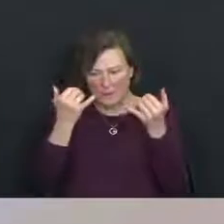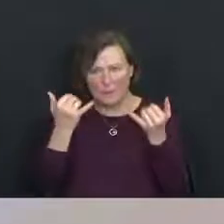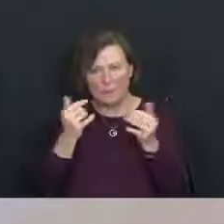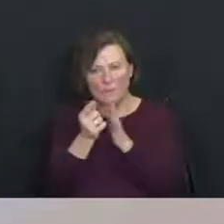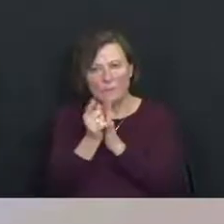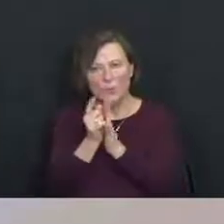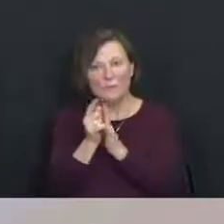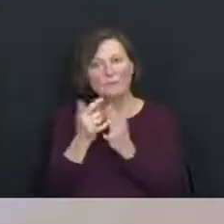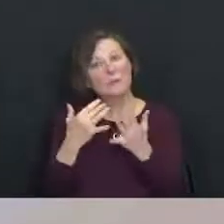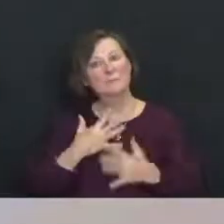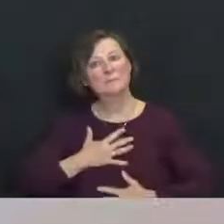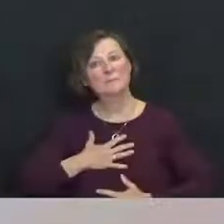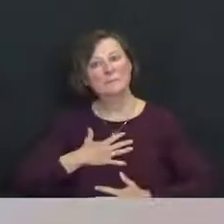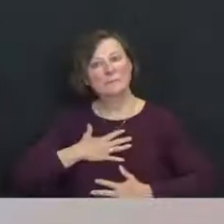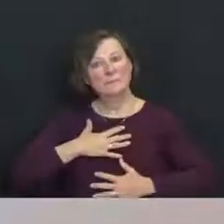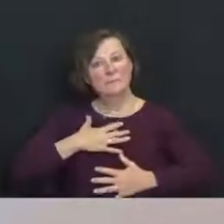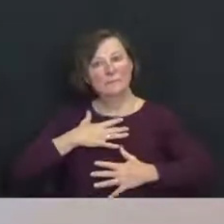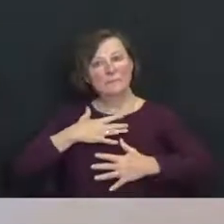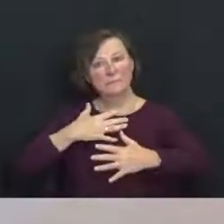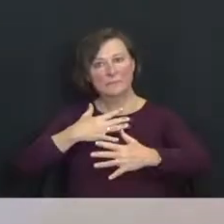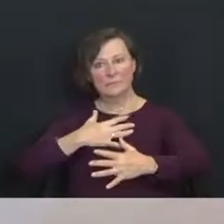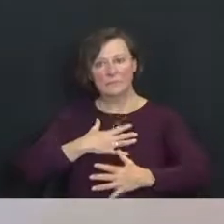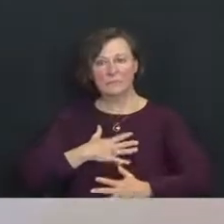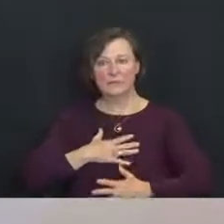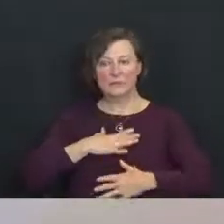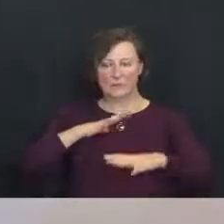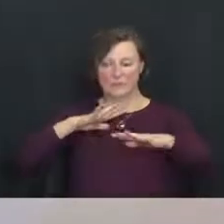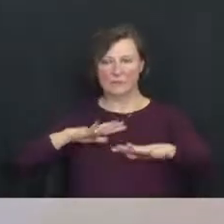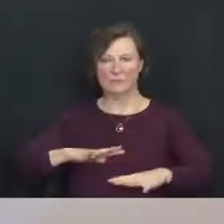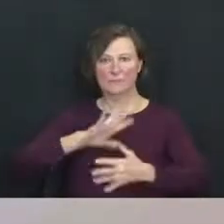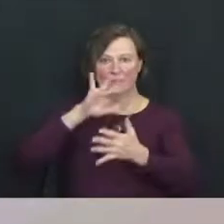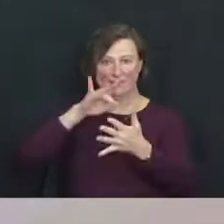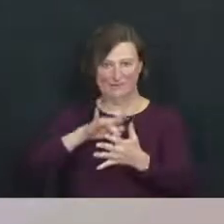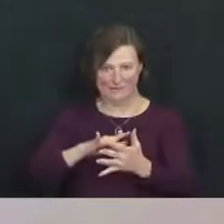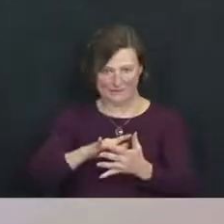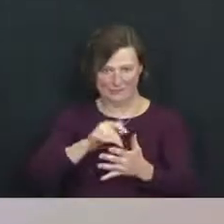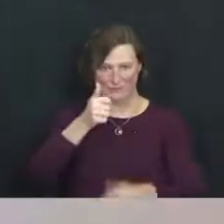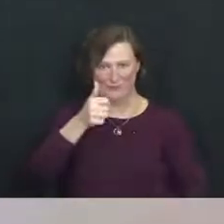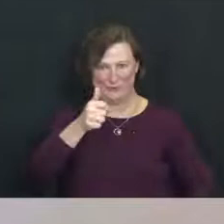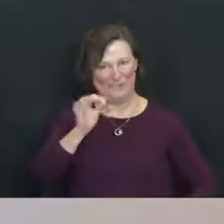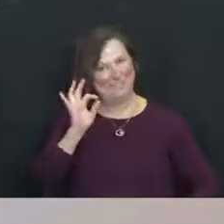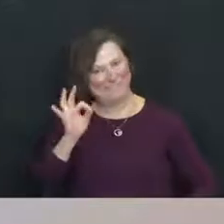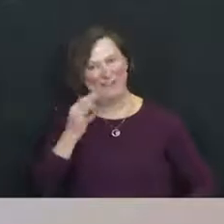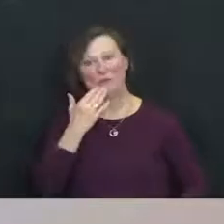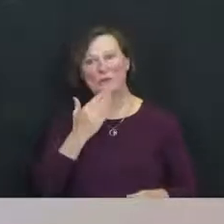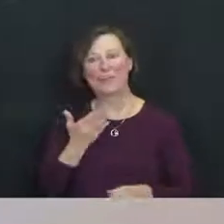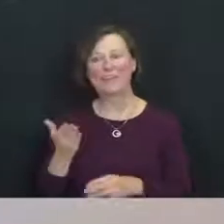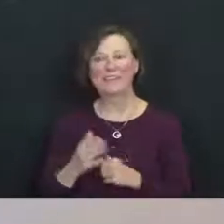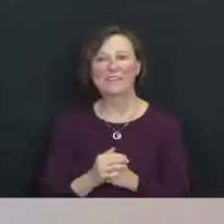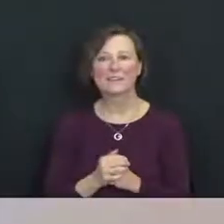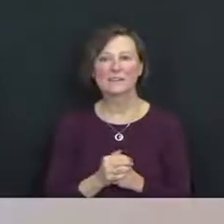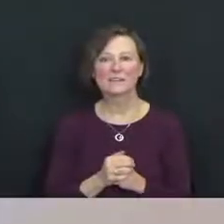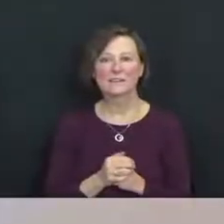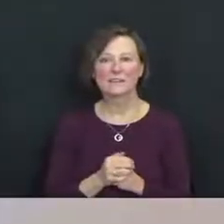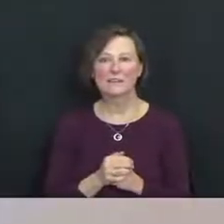If you want to take a breath to center yourself, that's a good thing.